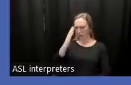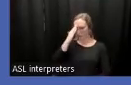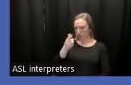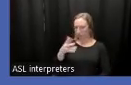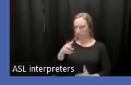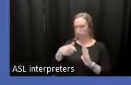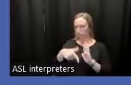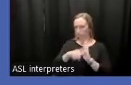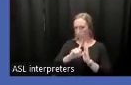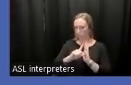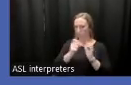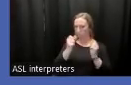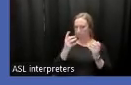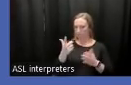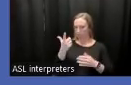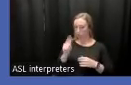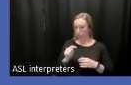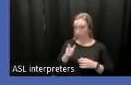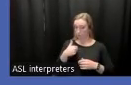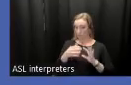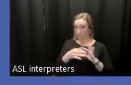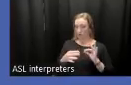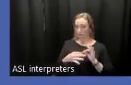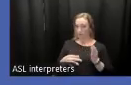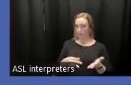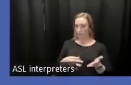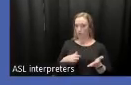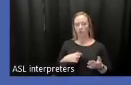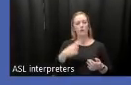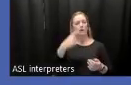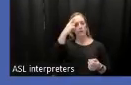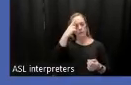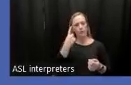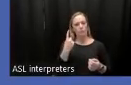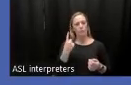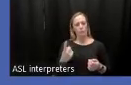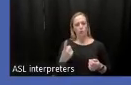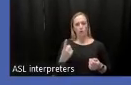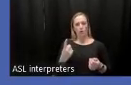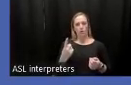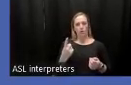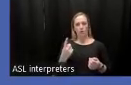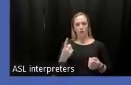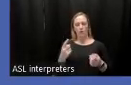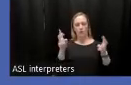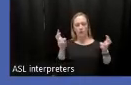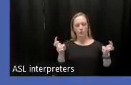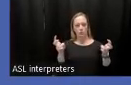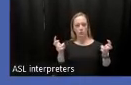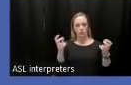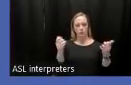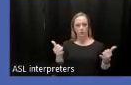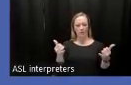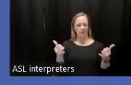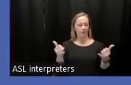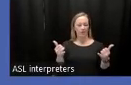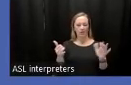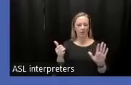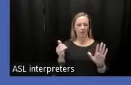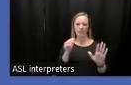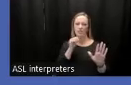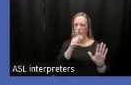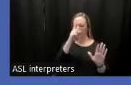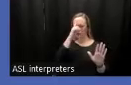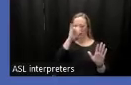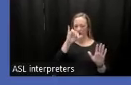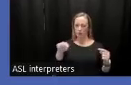have any comments on that? Well, I think one of the issues with, I don't think it necessarily hurts you in the facility